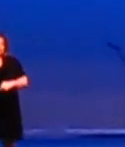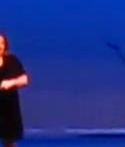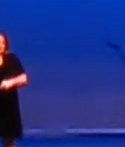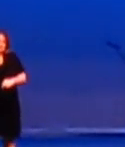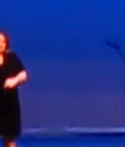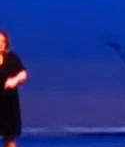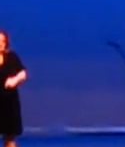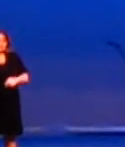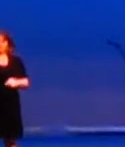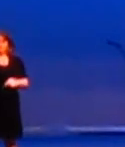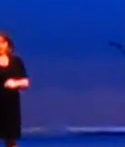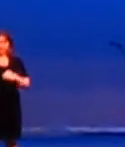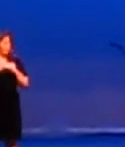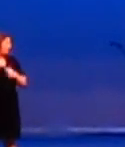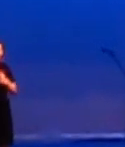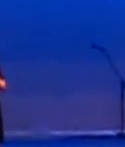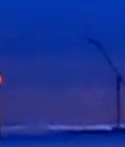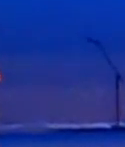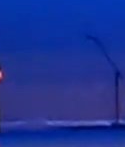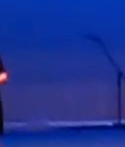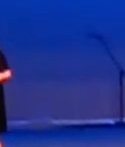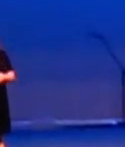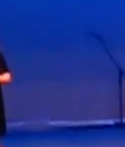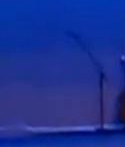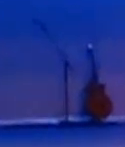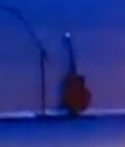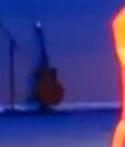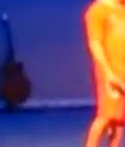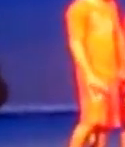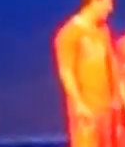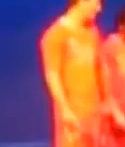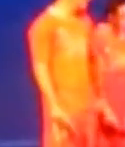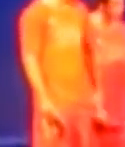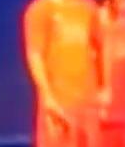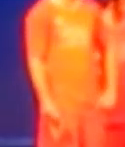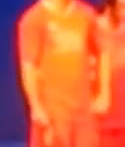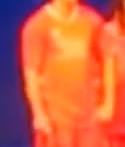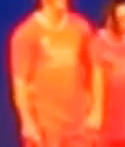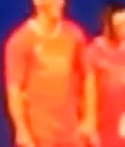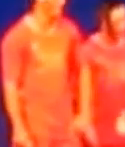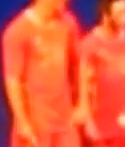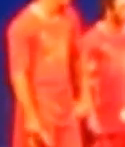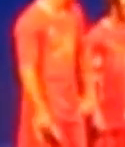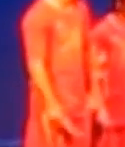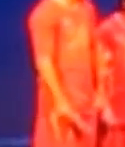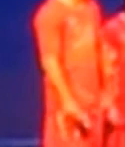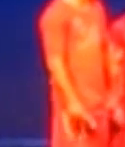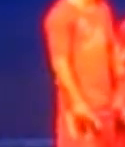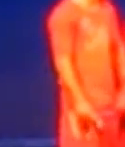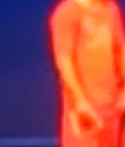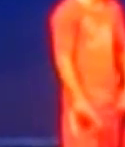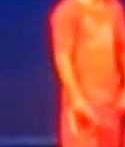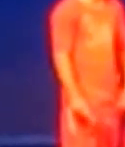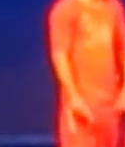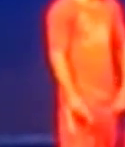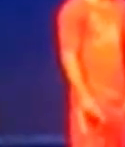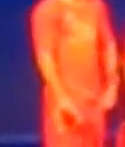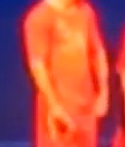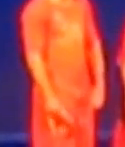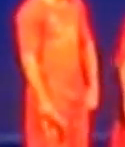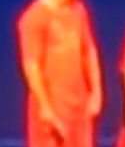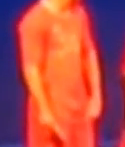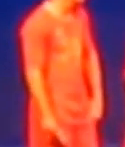they're zoned in on. So we're going to give you a tag in the back of your shirt. Good job, Iche. You got it. So we'll just keep tickling. Okay,